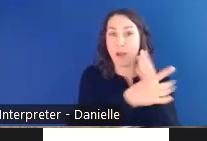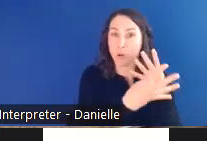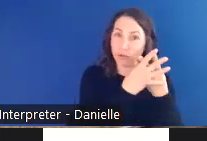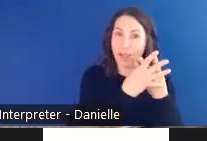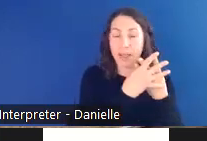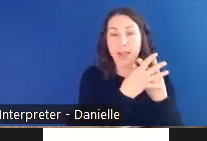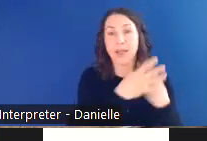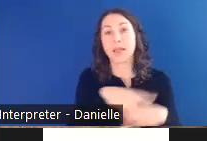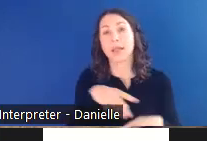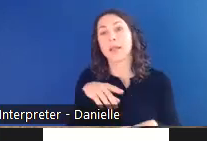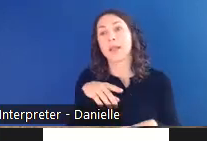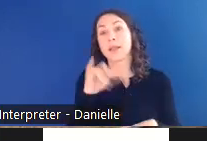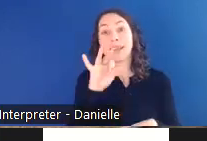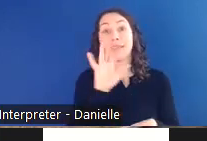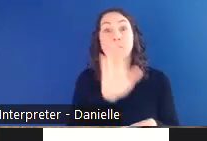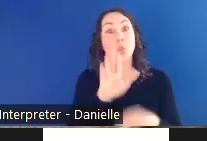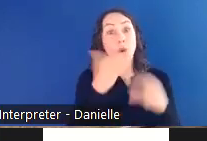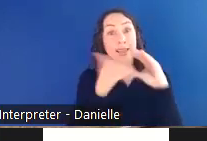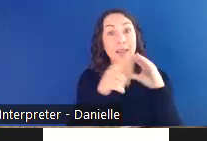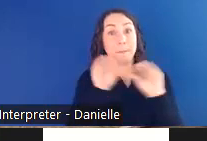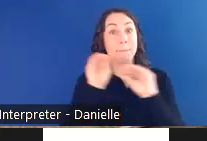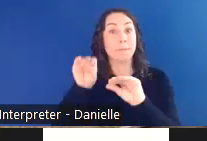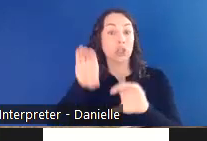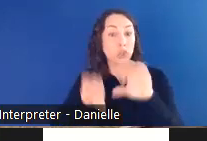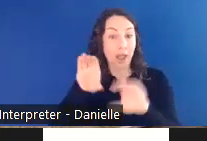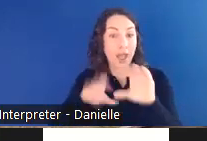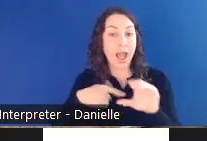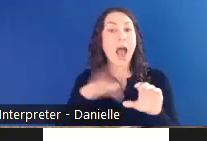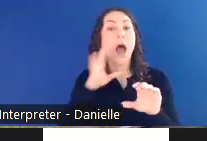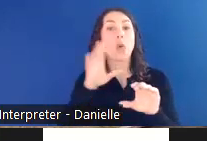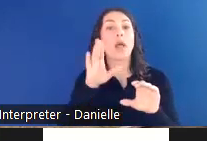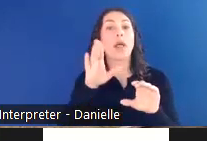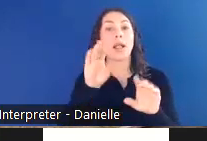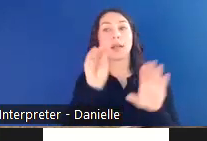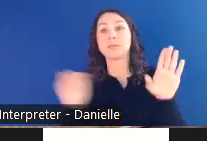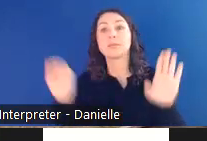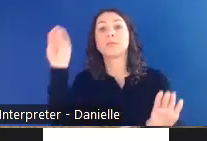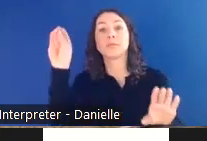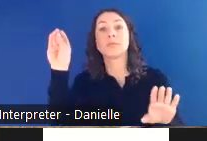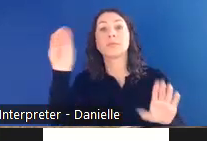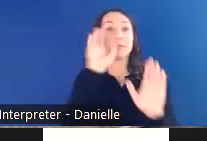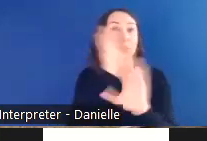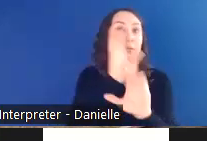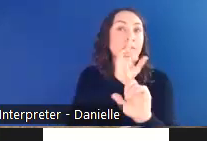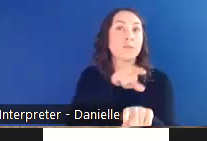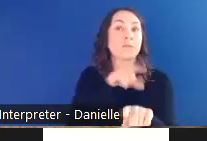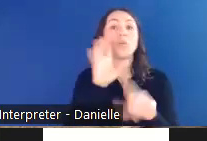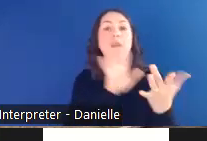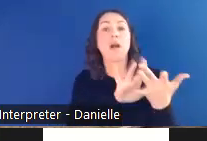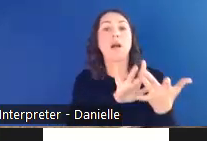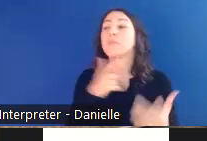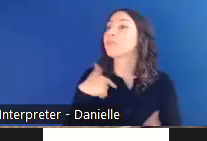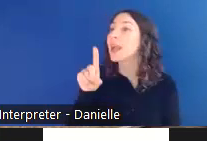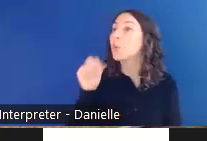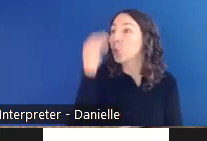address in the chat, I will circle back and maybe send along that document as well. Hey, thank you very much, Melissa. I know about the record